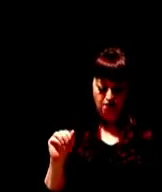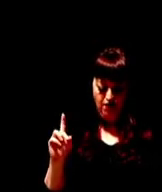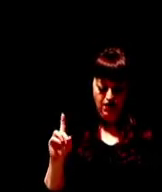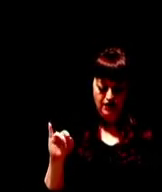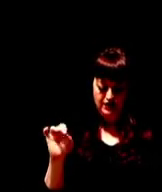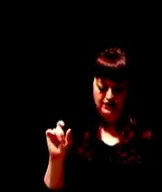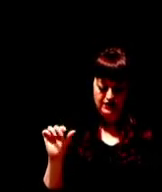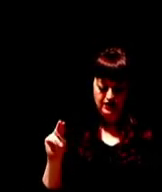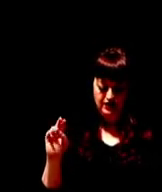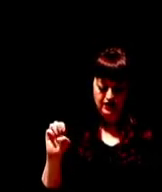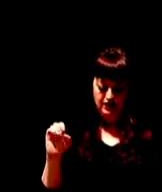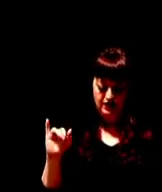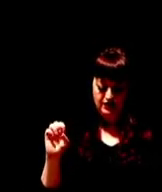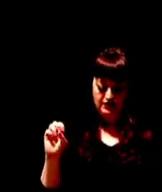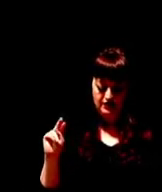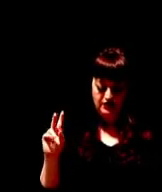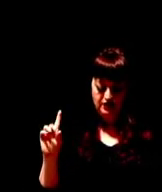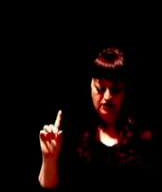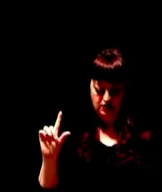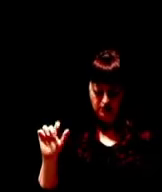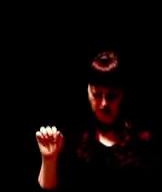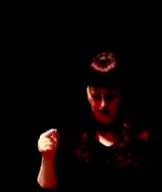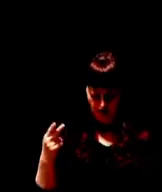Madison Eisenlohr.